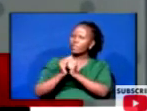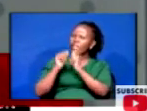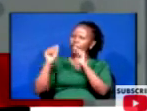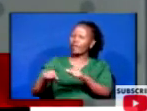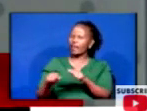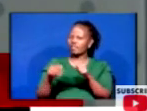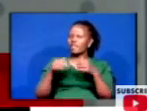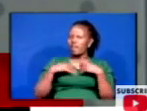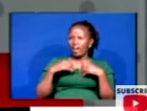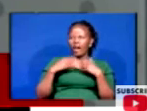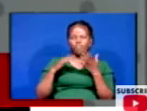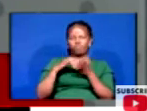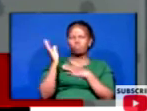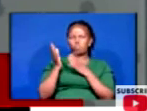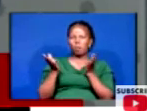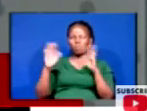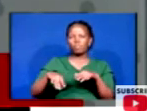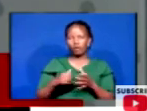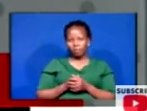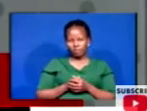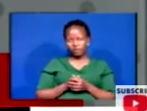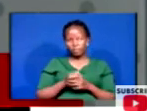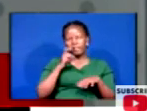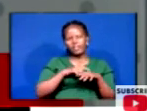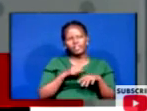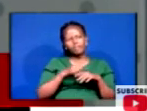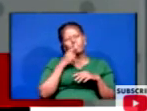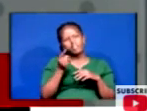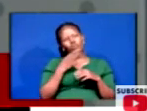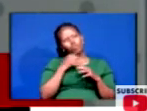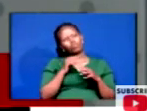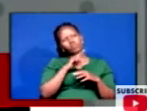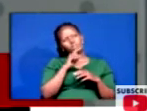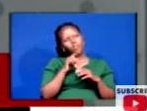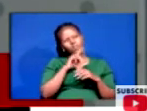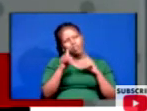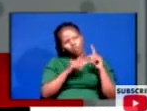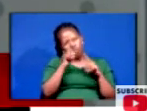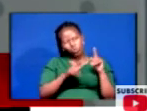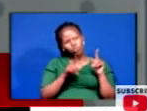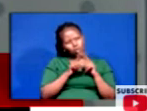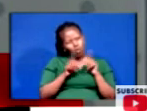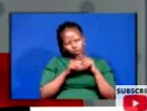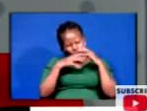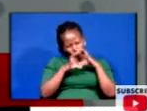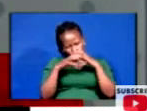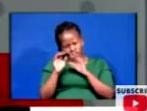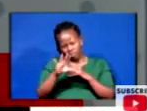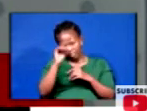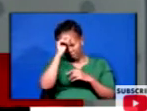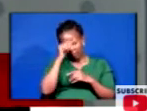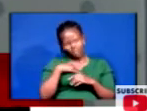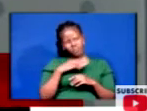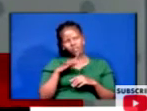That collapses. Yeah, that collapses. Okay, I get you. And so when he says he wants to be checked, yeah, I admire that very much. Yeah. But I take it with a bit of a pinch of